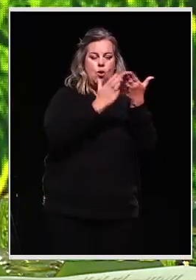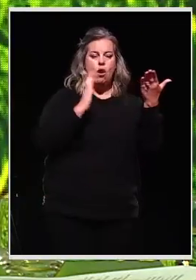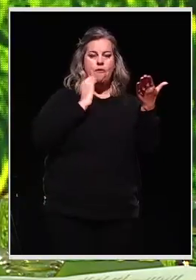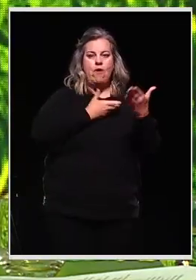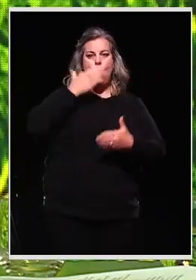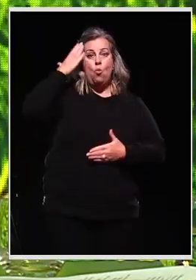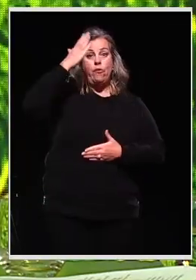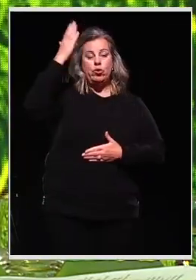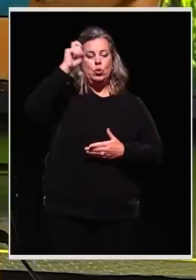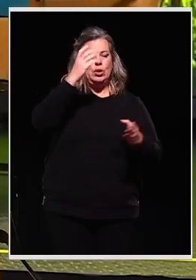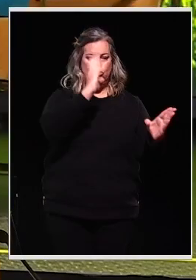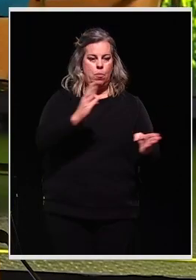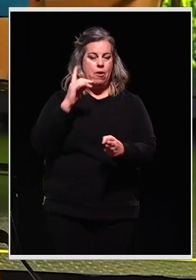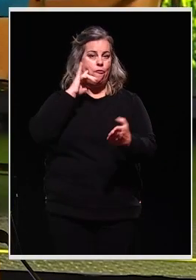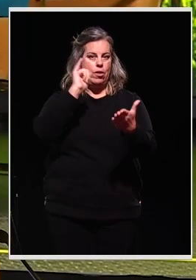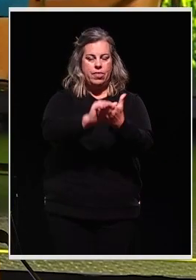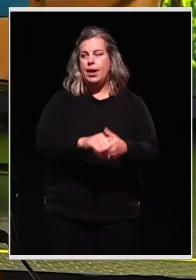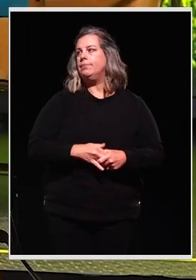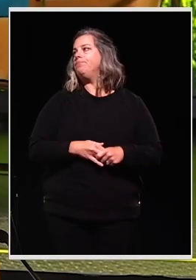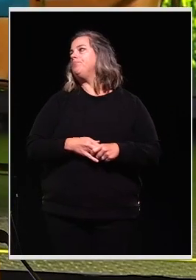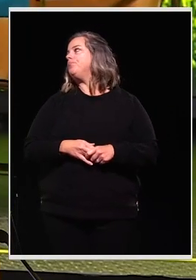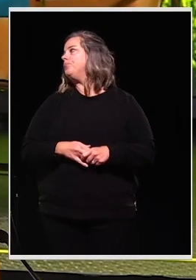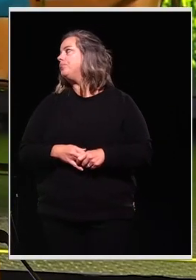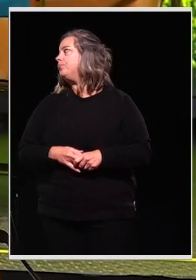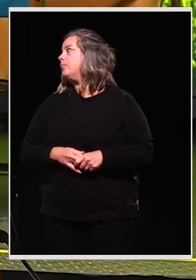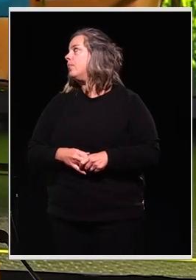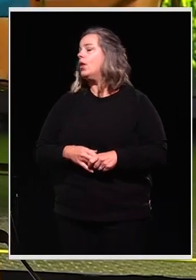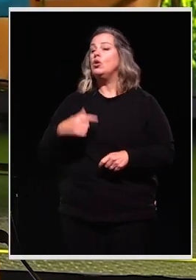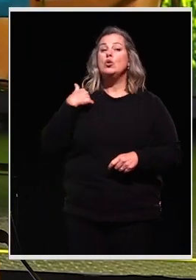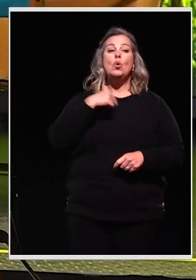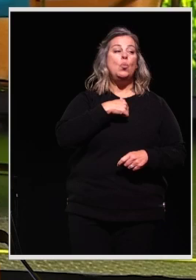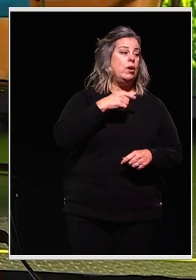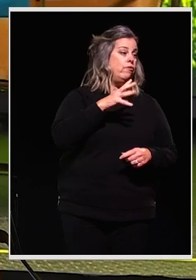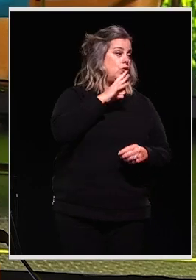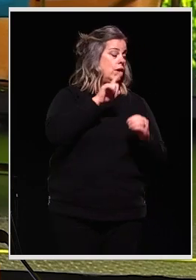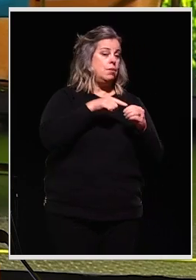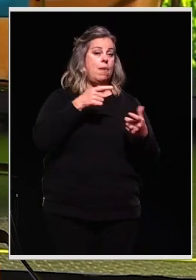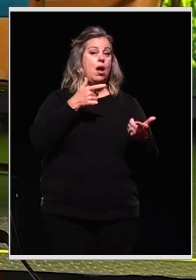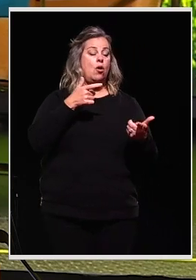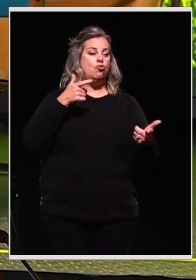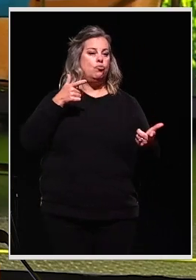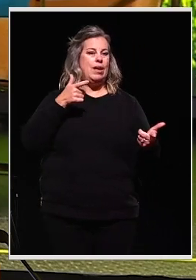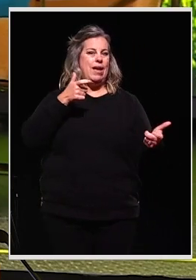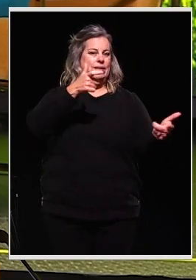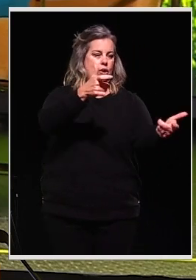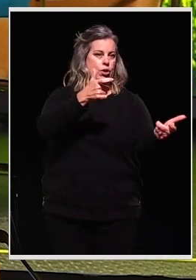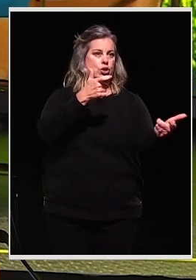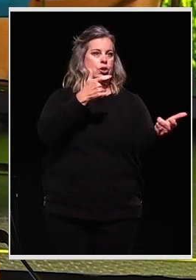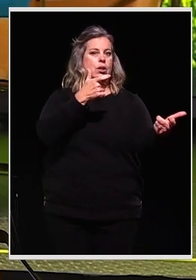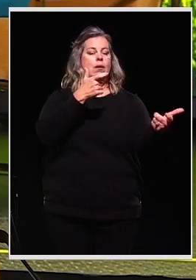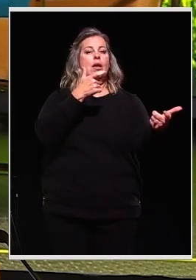that. So you talked about tremendous acceleration in the next few years, right? And you